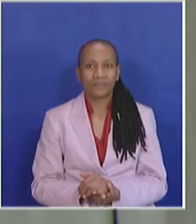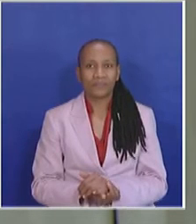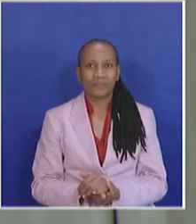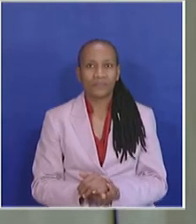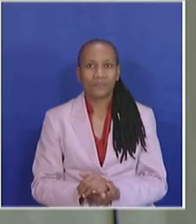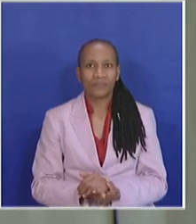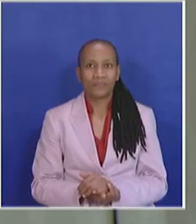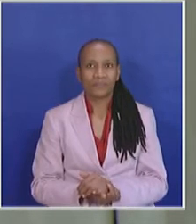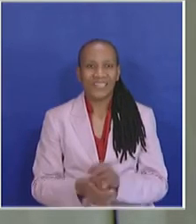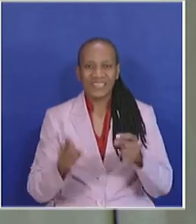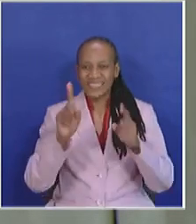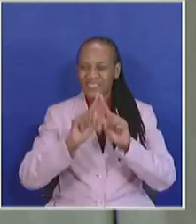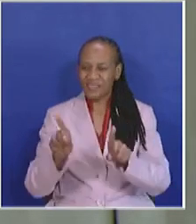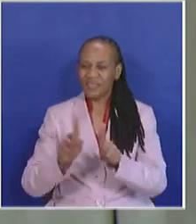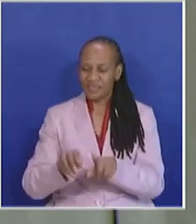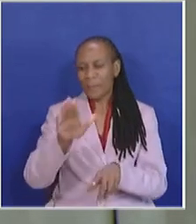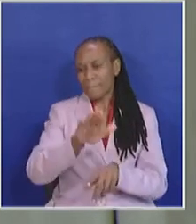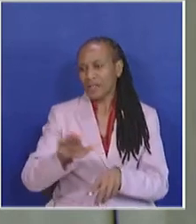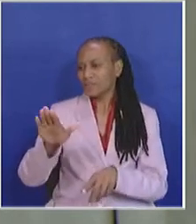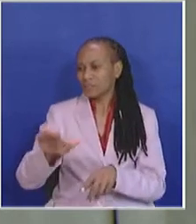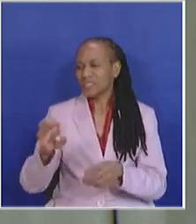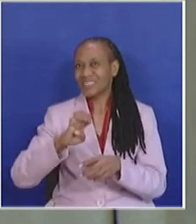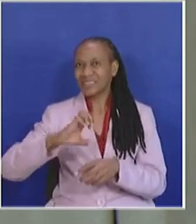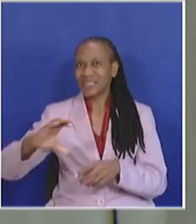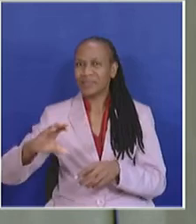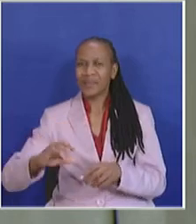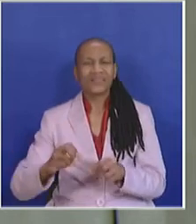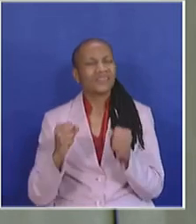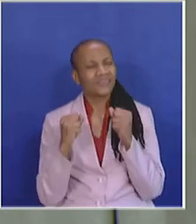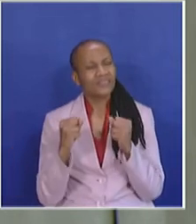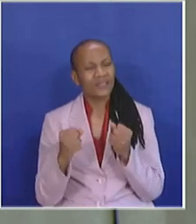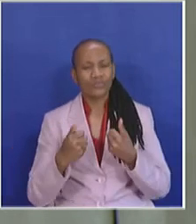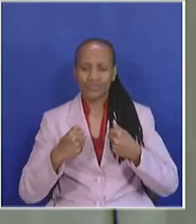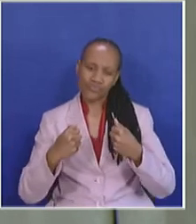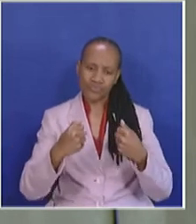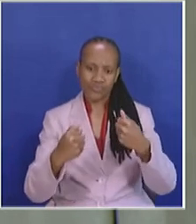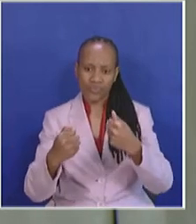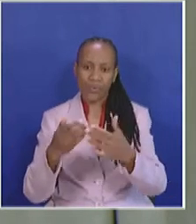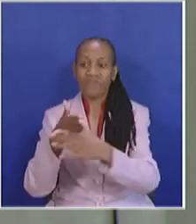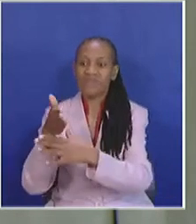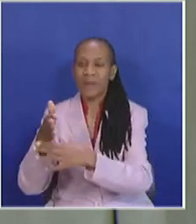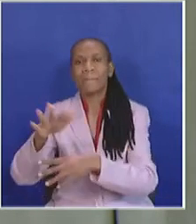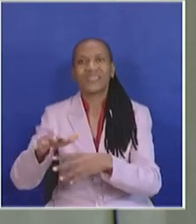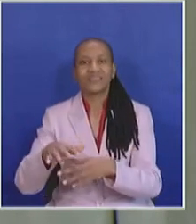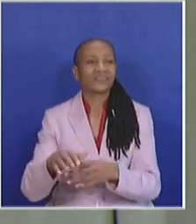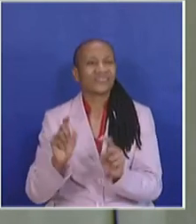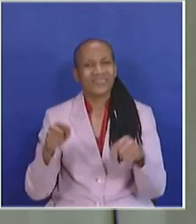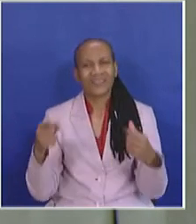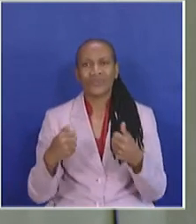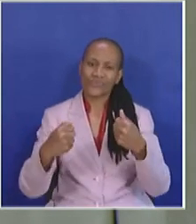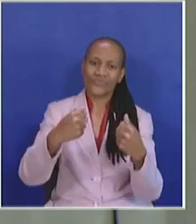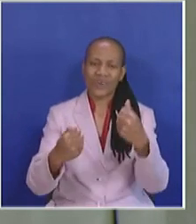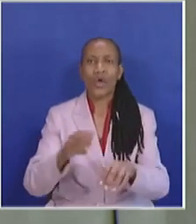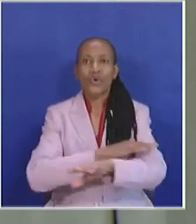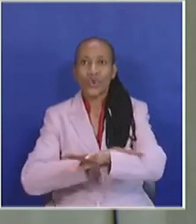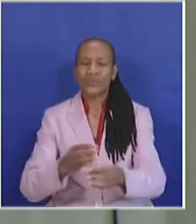Umtata, Dutya, Butterworth, kunzima, you take 2 hours uphumele edorophini. Indlela ziphelile. So that